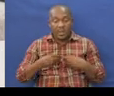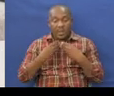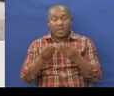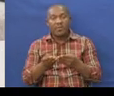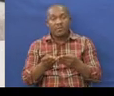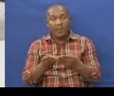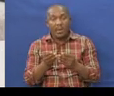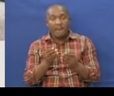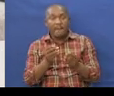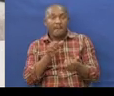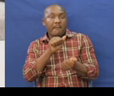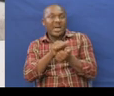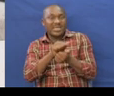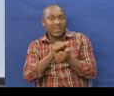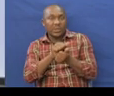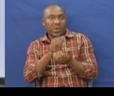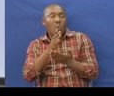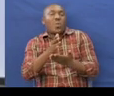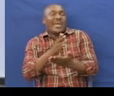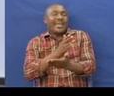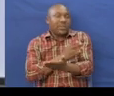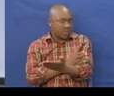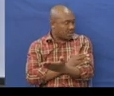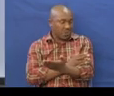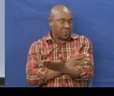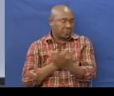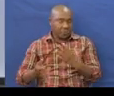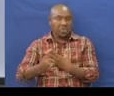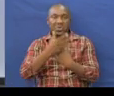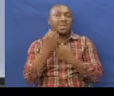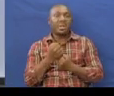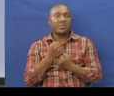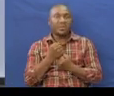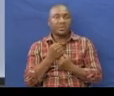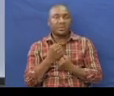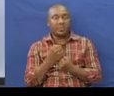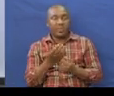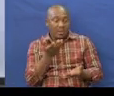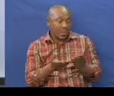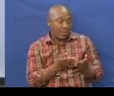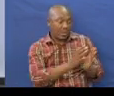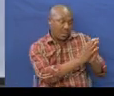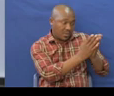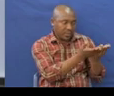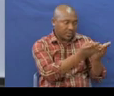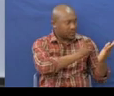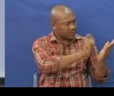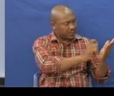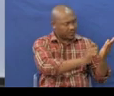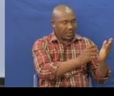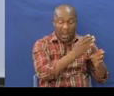been discovered and written in the textbooks. You know, maybe the textbook has already wrote